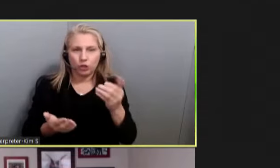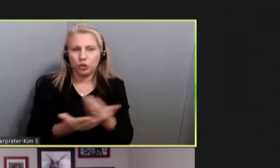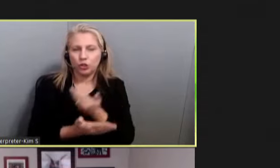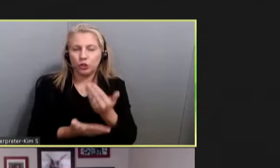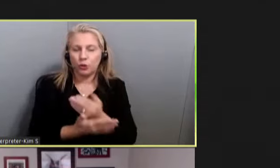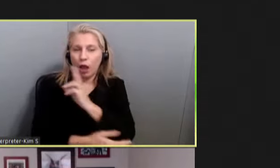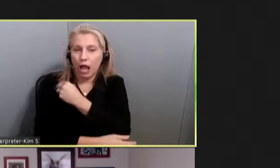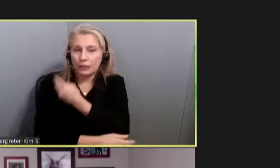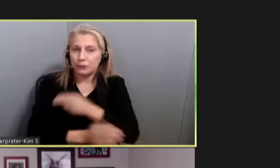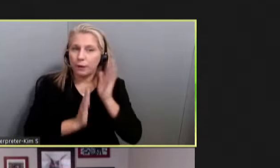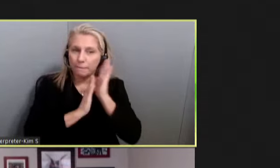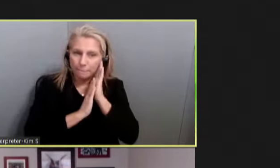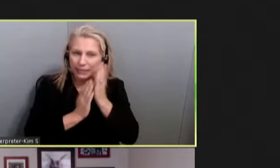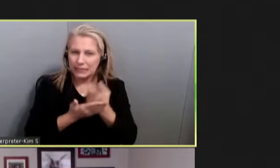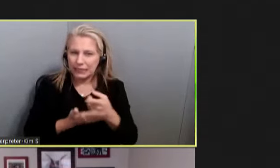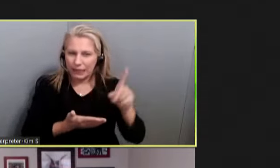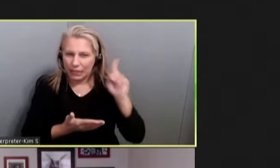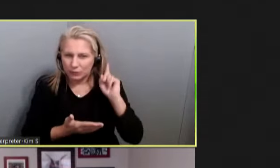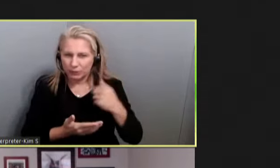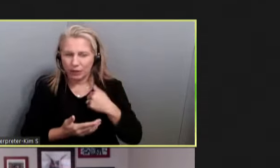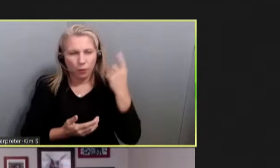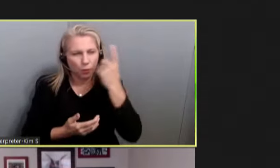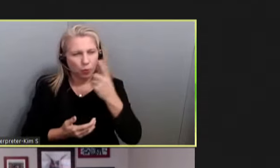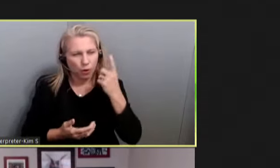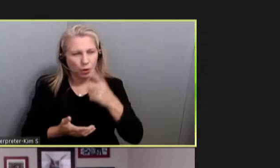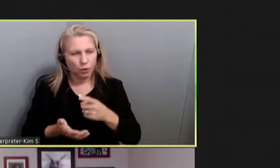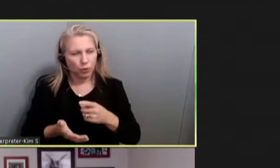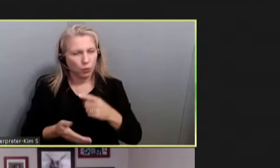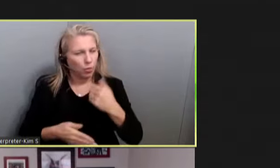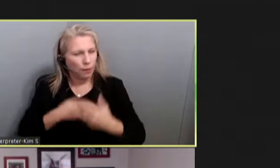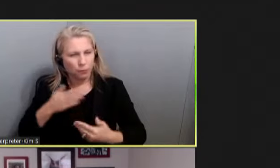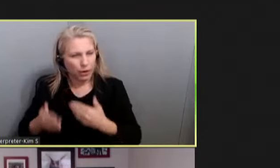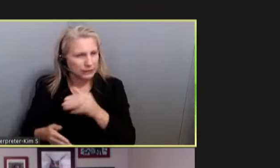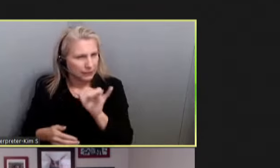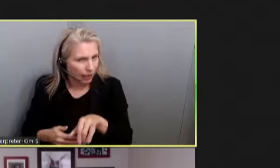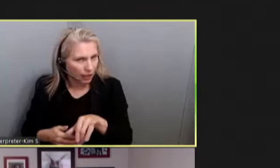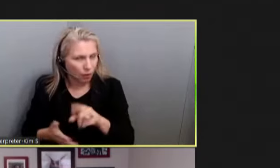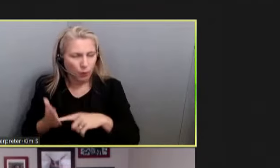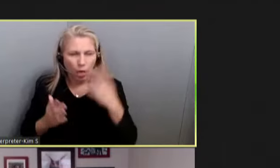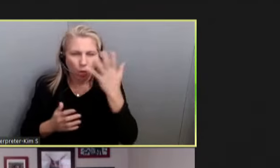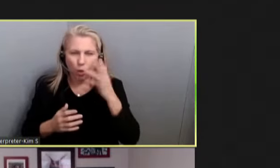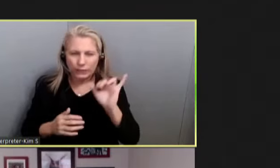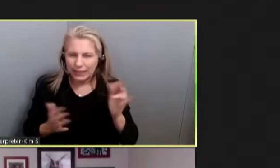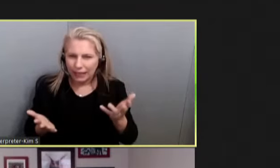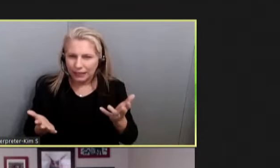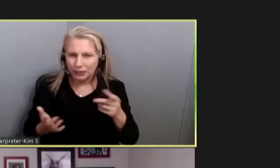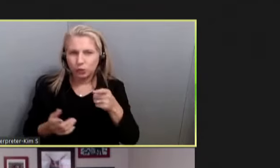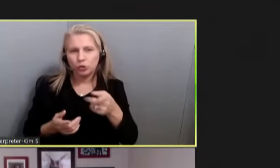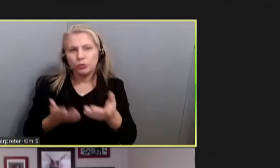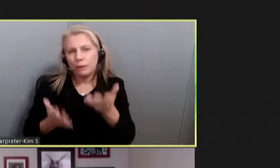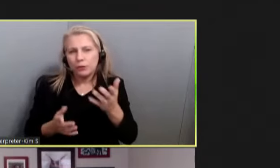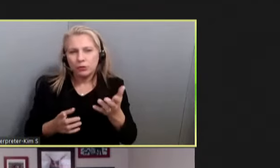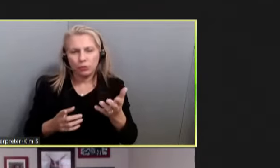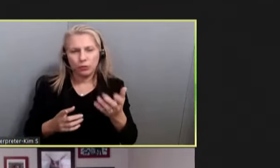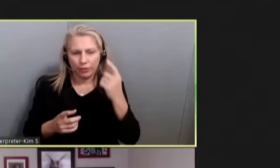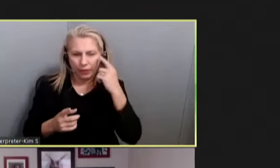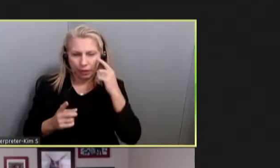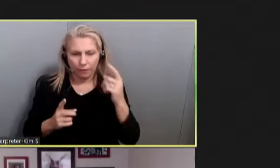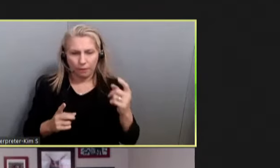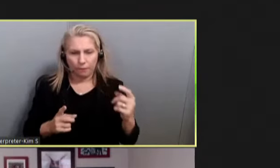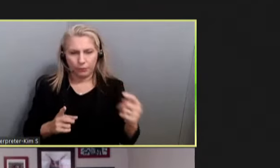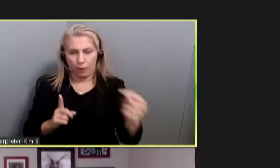beds last week. Wondering what the progress on that is and what it might look like. Are you looking at going back to